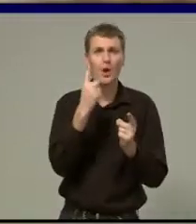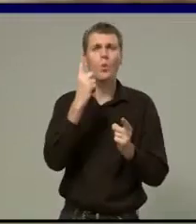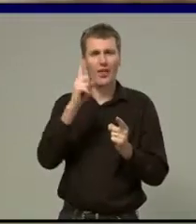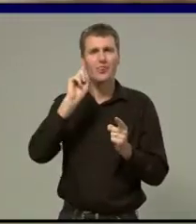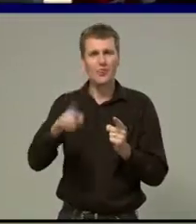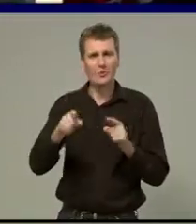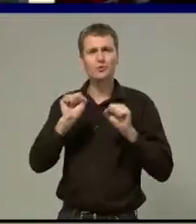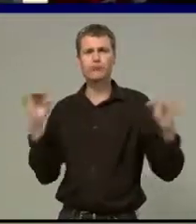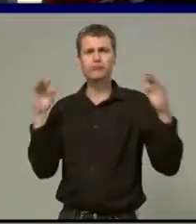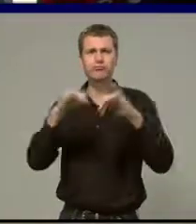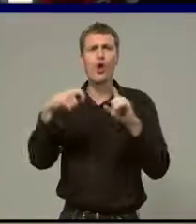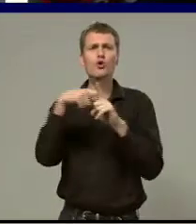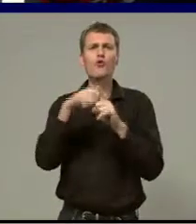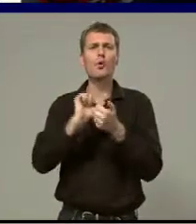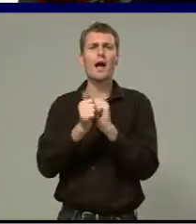Koru Games.